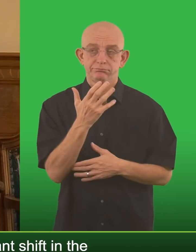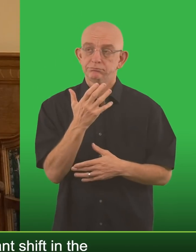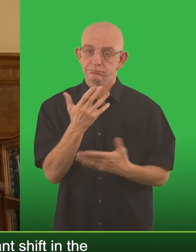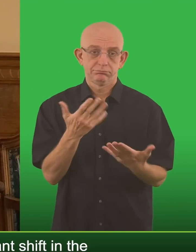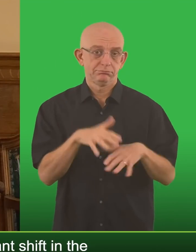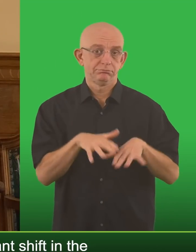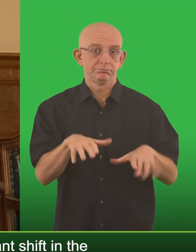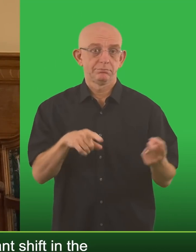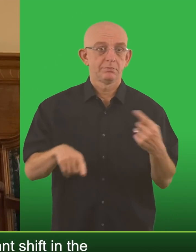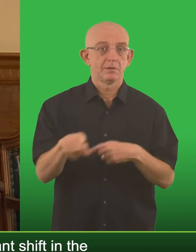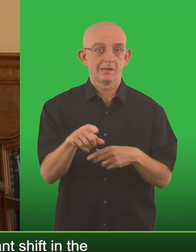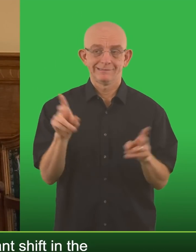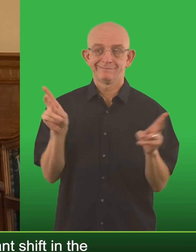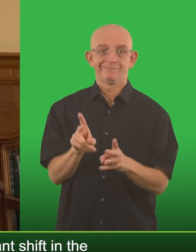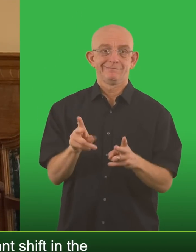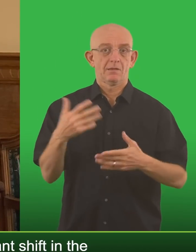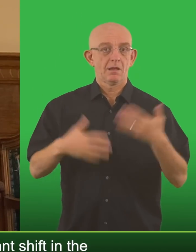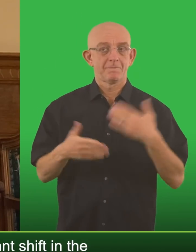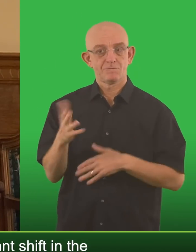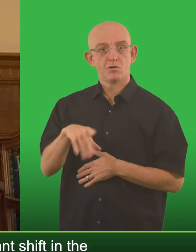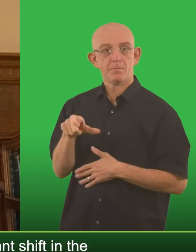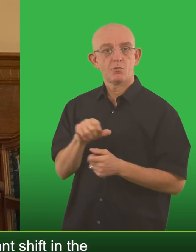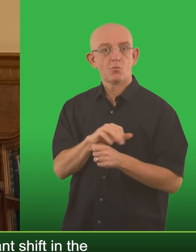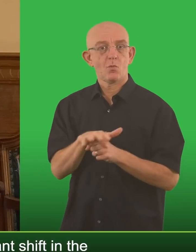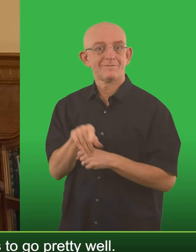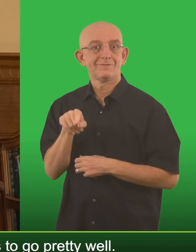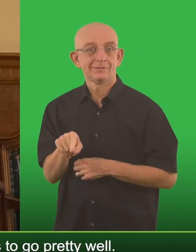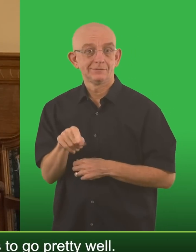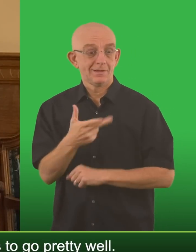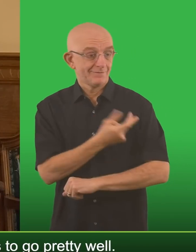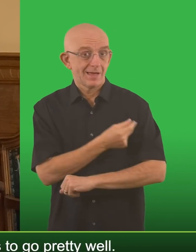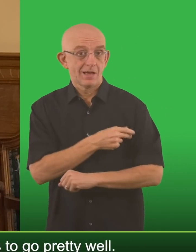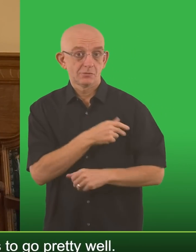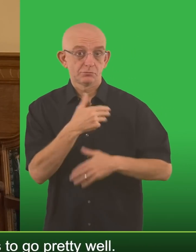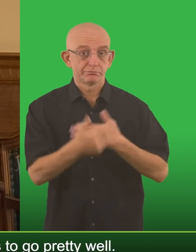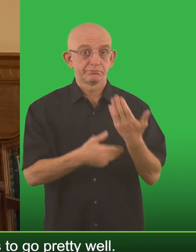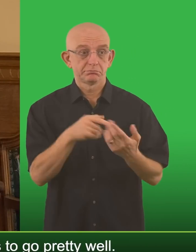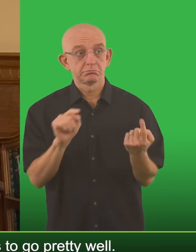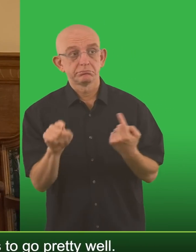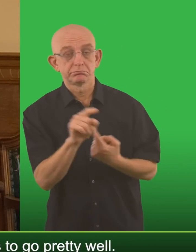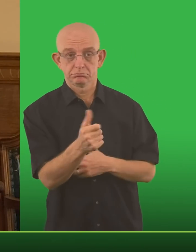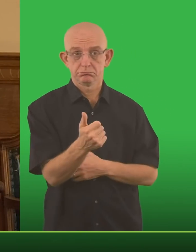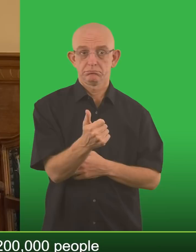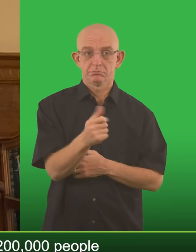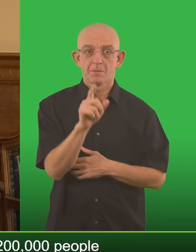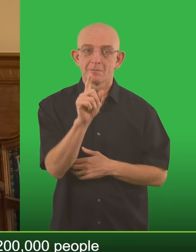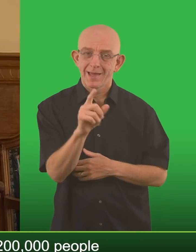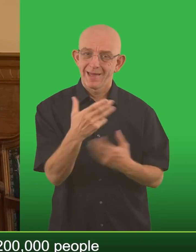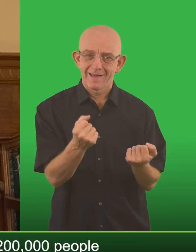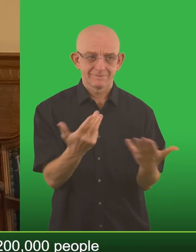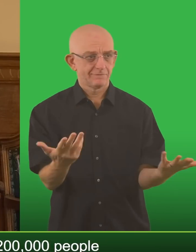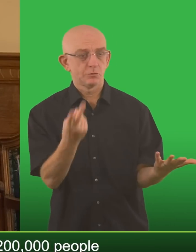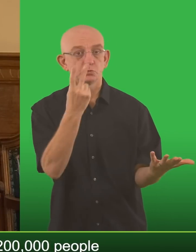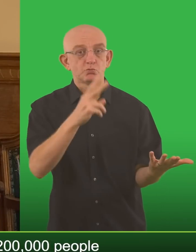significant shift in the impact and the harm that comes from COVID. The vaccination programme continues to go pretty well. That